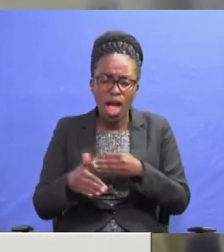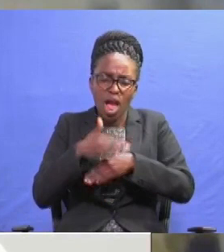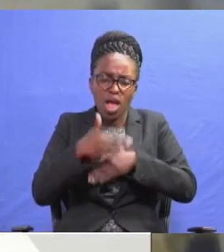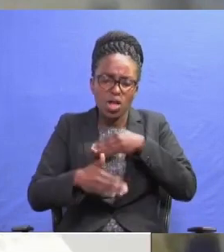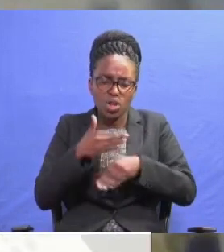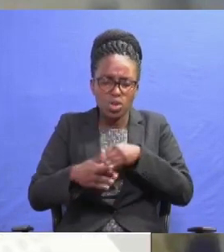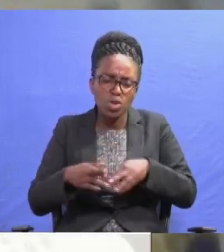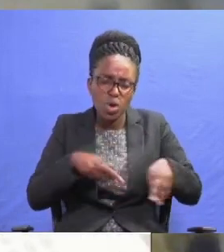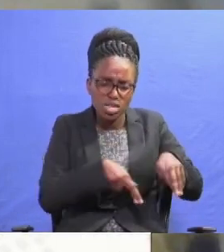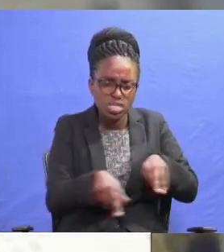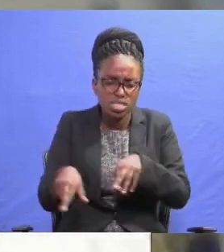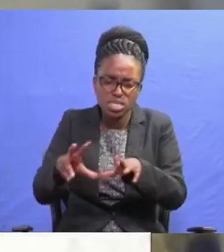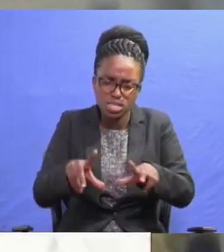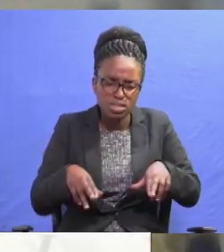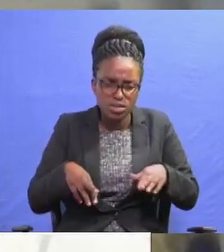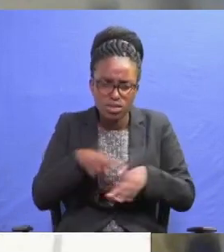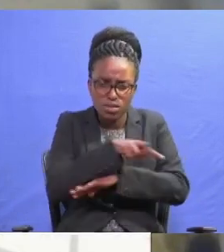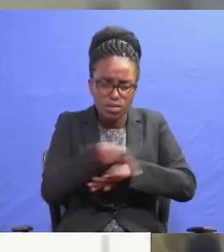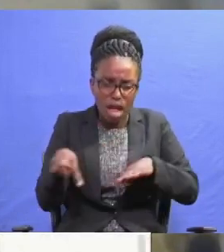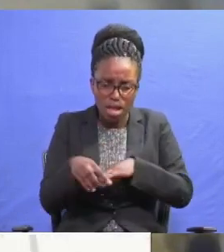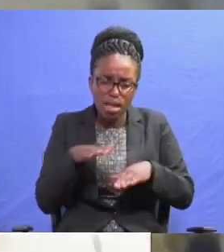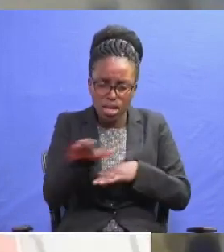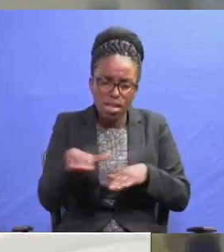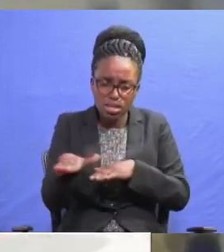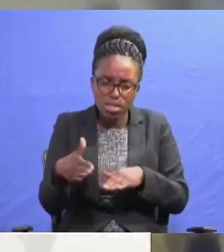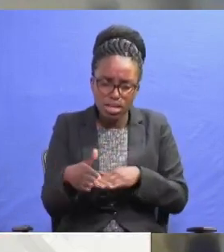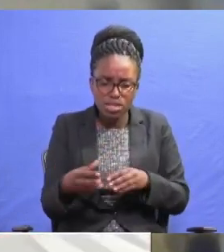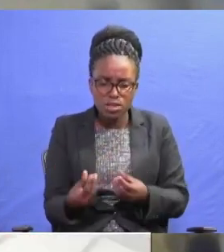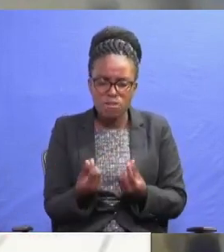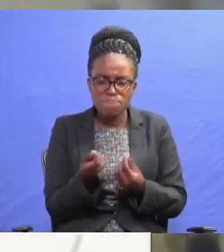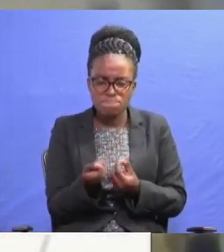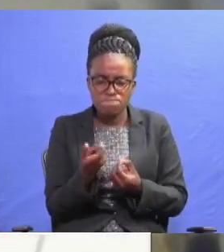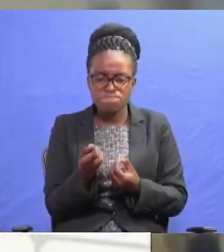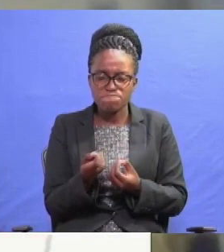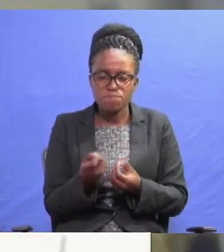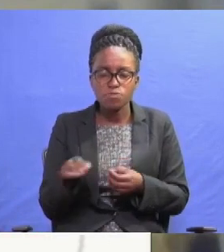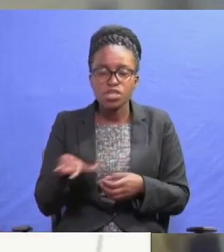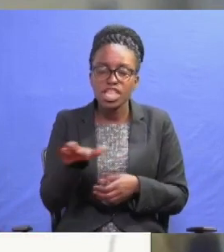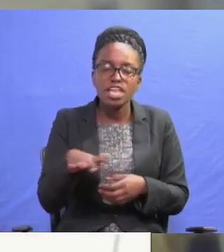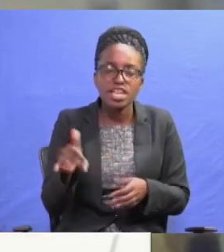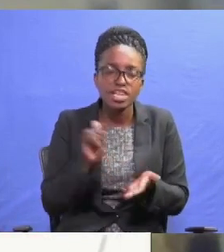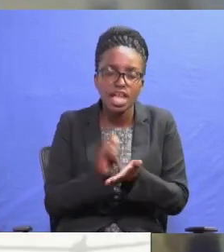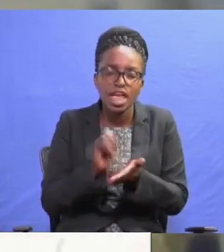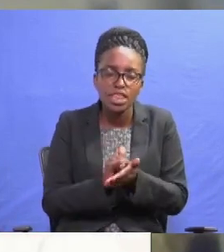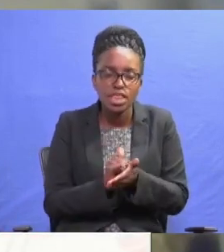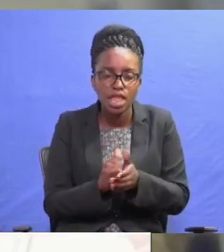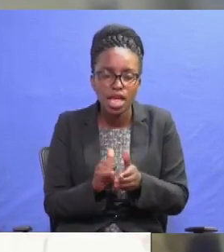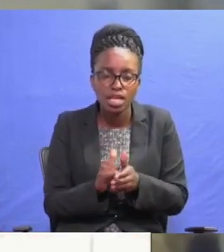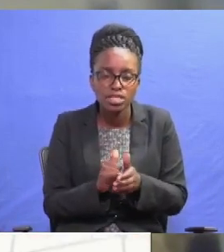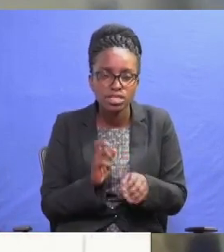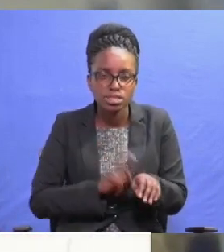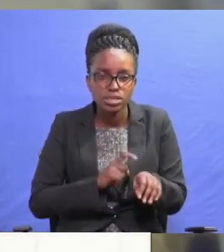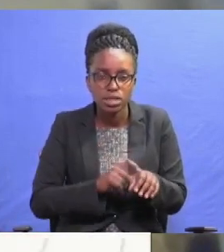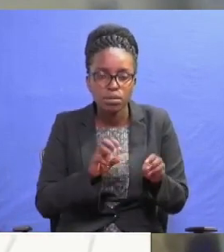had excessive water, of course, the water overflew that area and washed away anything that was on its